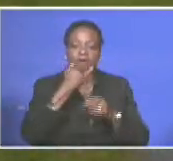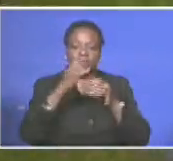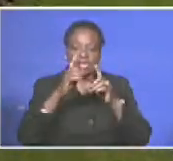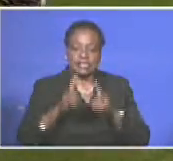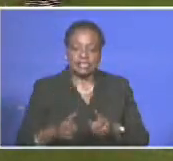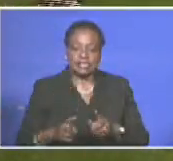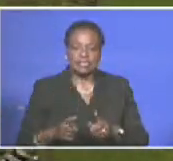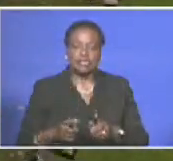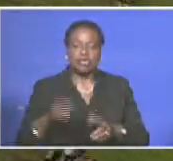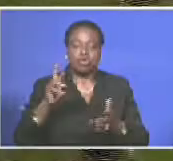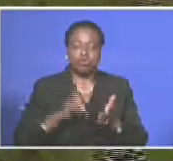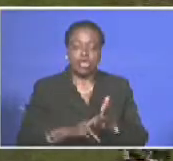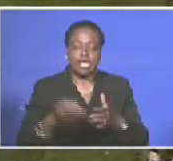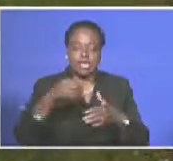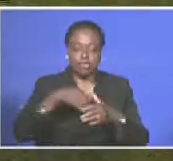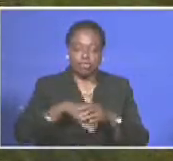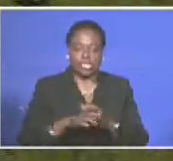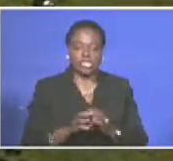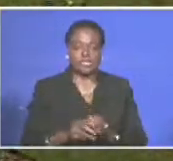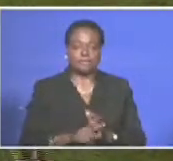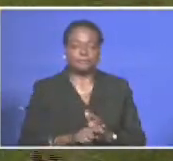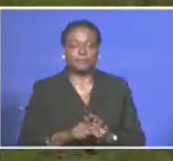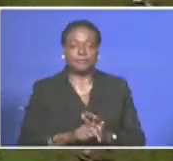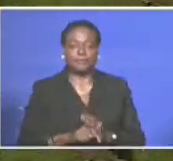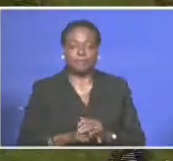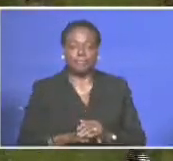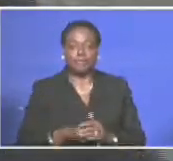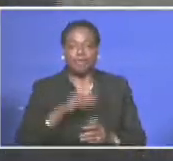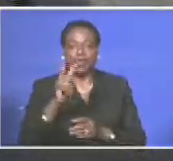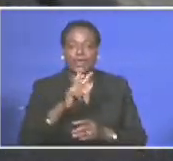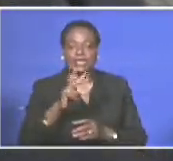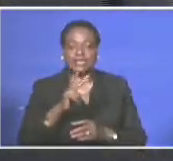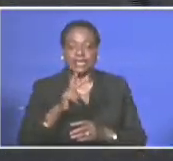reintegration. Meanwhile, Wednesday's session will focus on